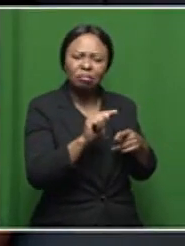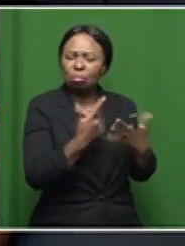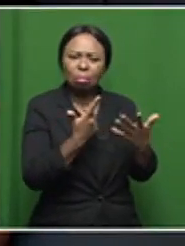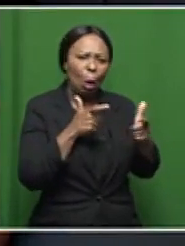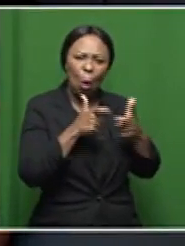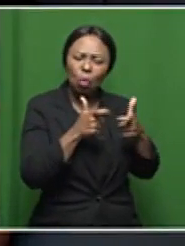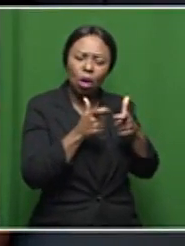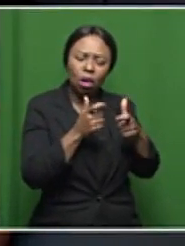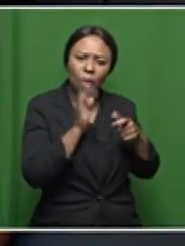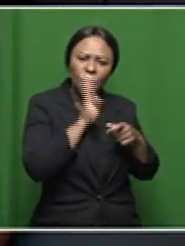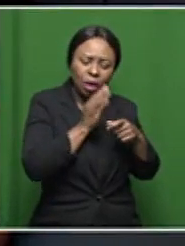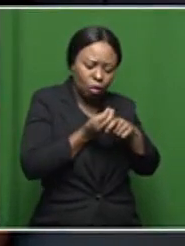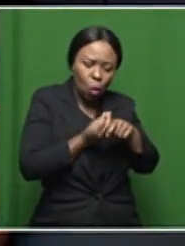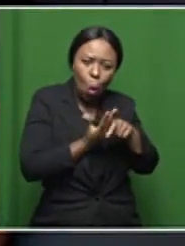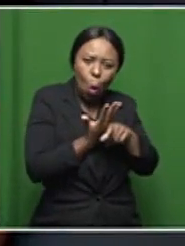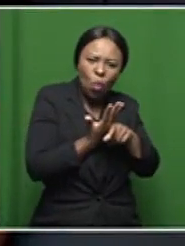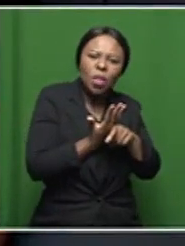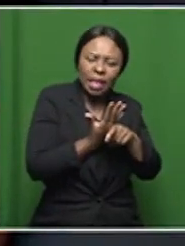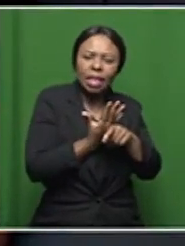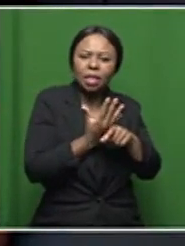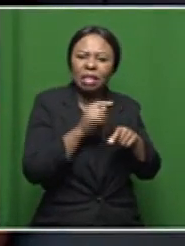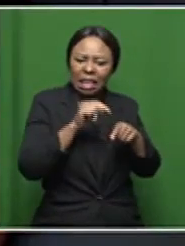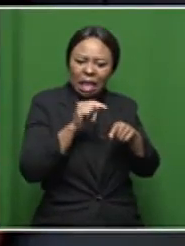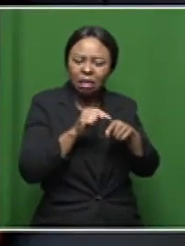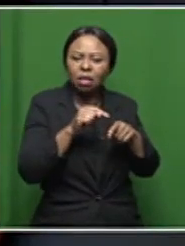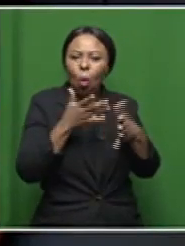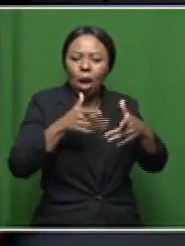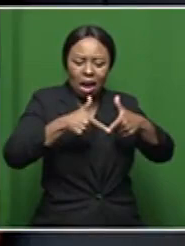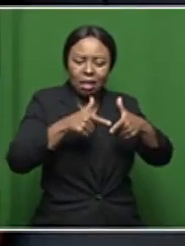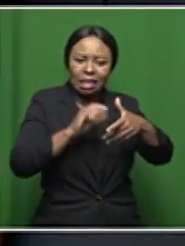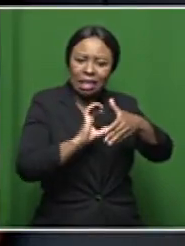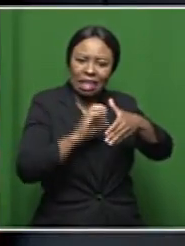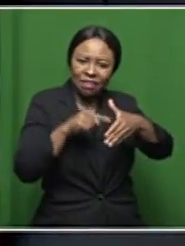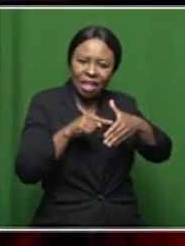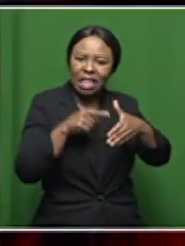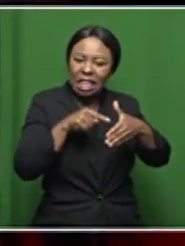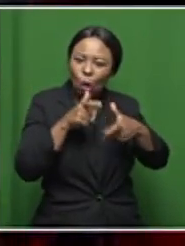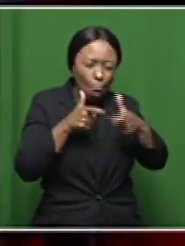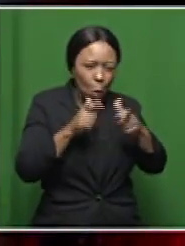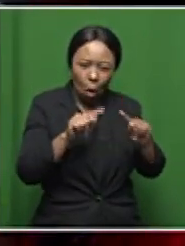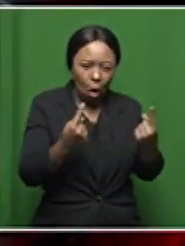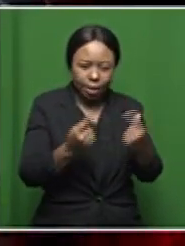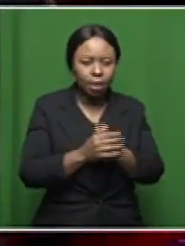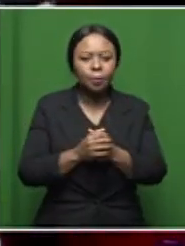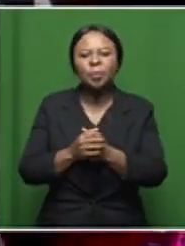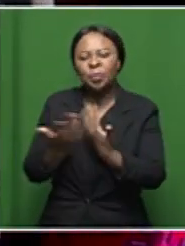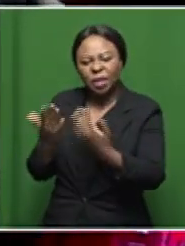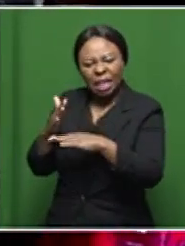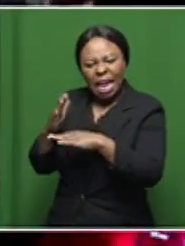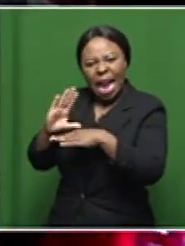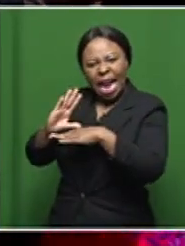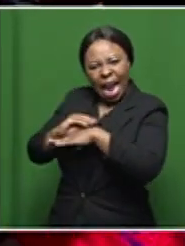uncontrollable growth of somatic cells on your cervix. So yeah, it's basically uncontrollable growth. Well, it's basically a